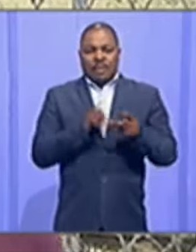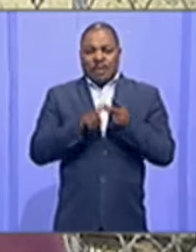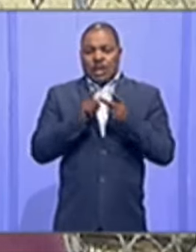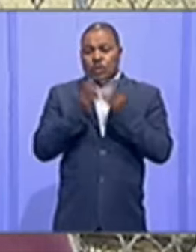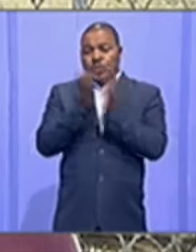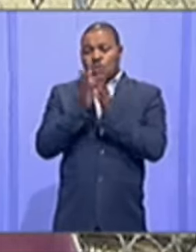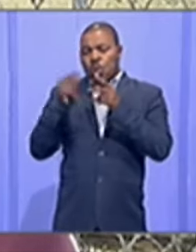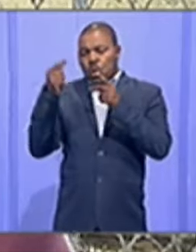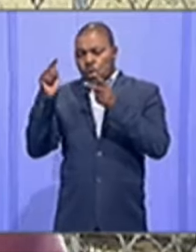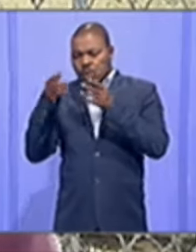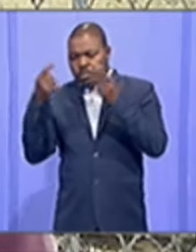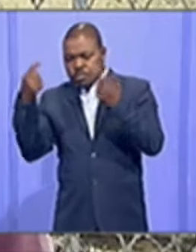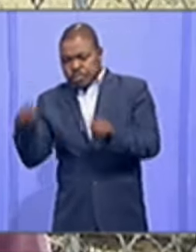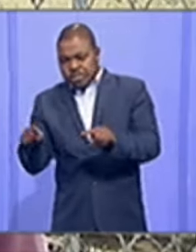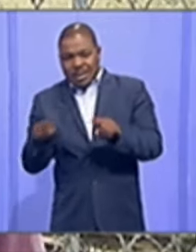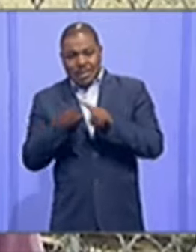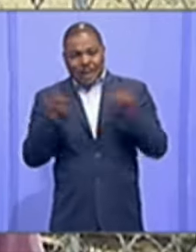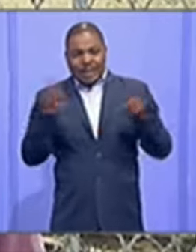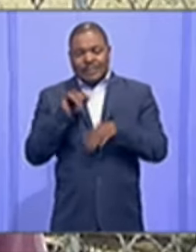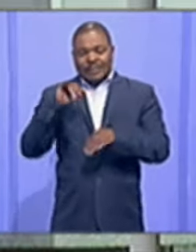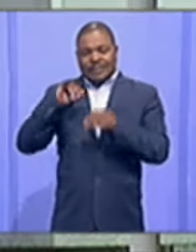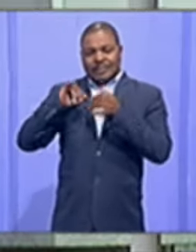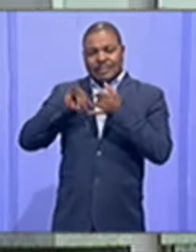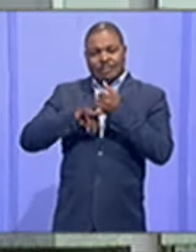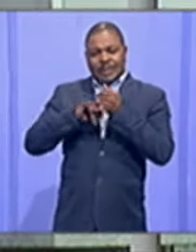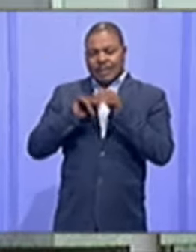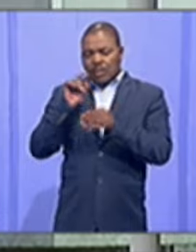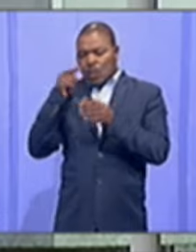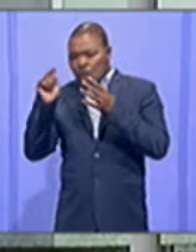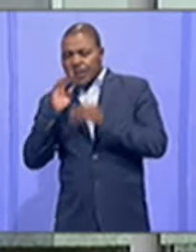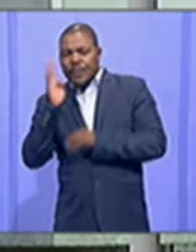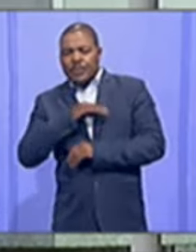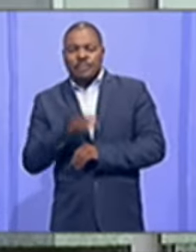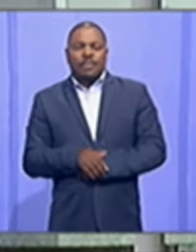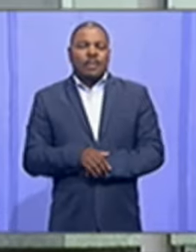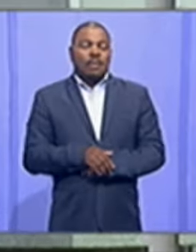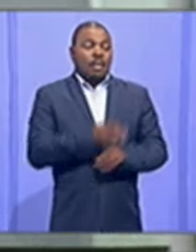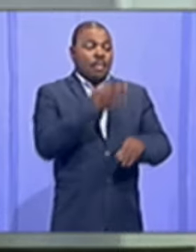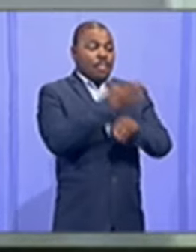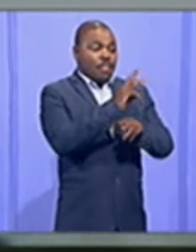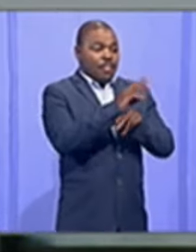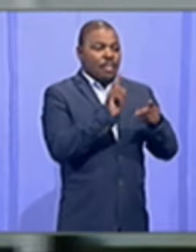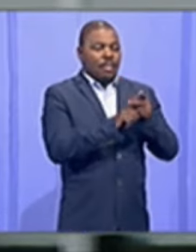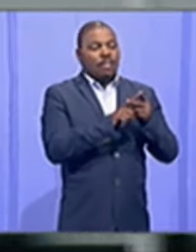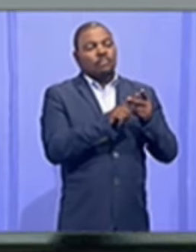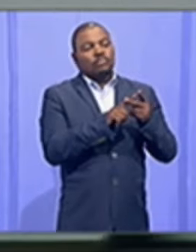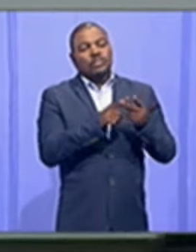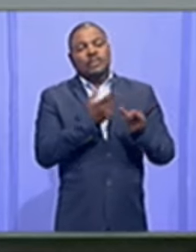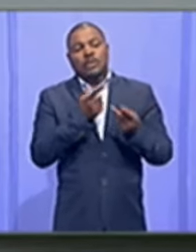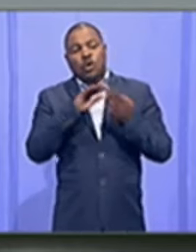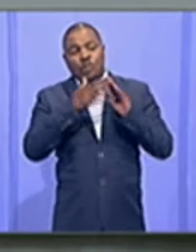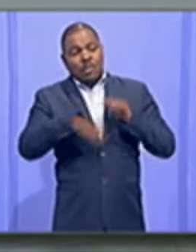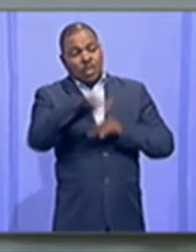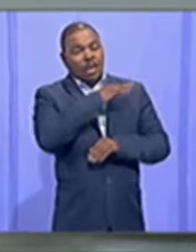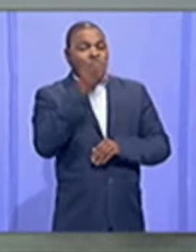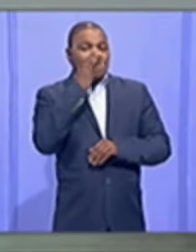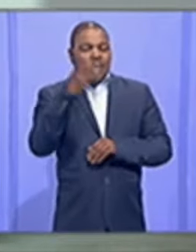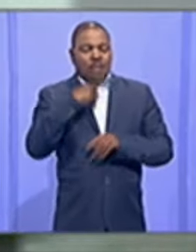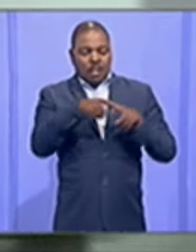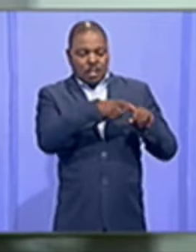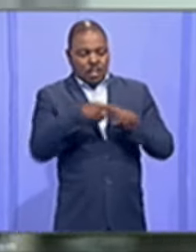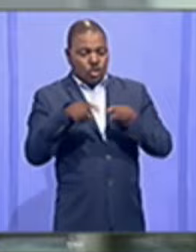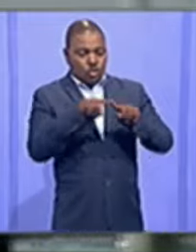tsa rona ga kitse since di feleletsa di subject auditors le. Batsadi le baagi ba re le fa di mobile class di le teng go